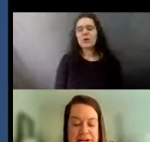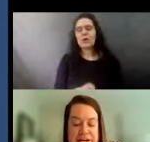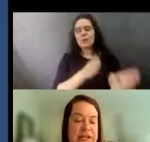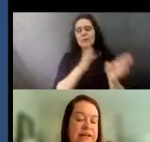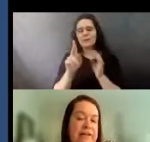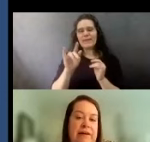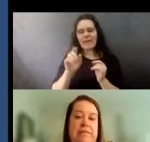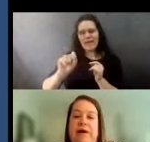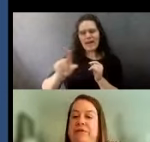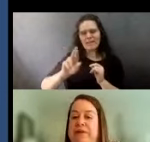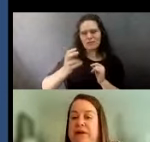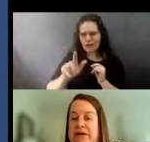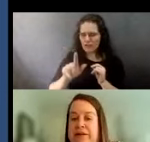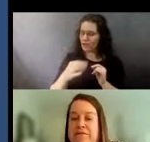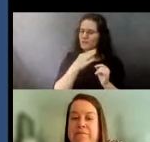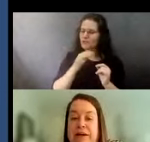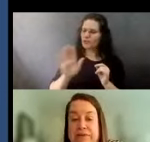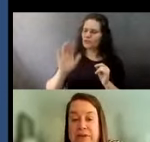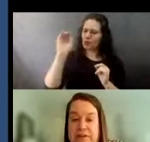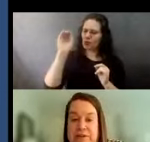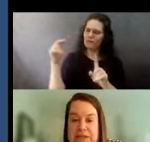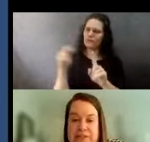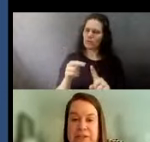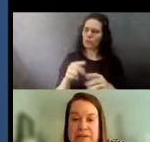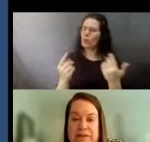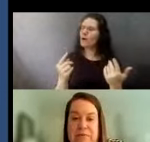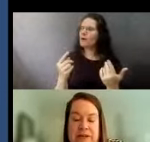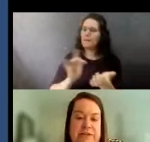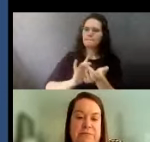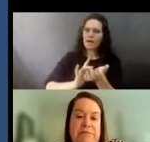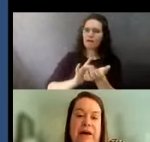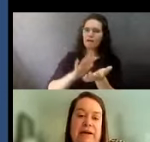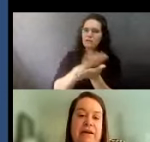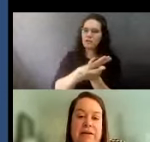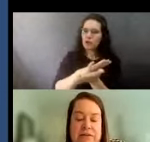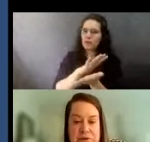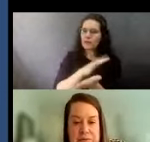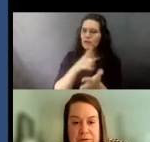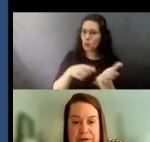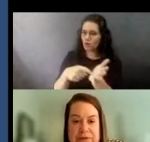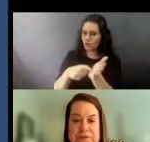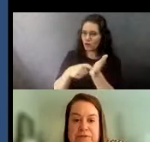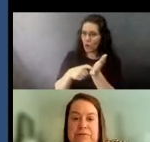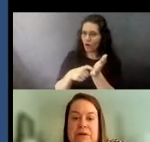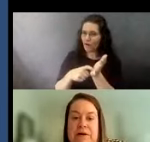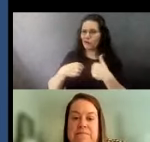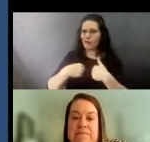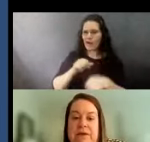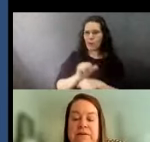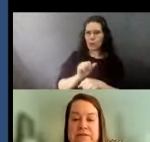has changed anything about the kind of medical documentation that you might need to provide to an employer